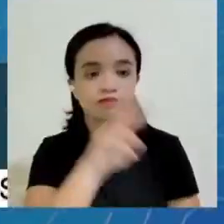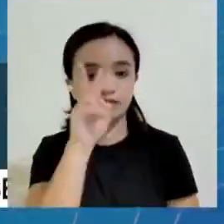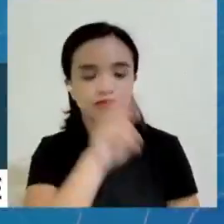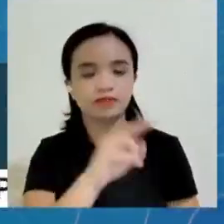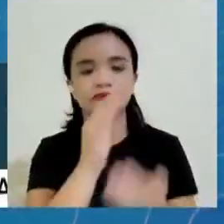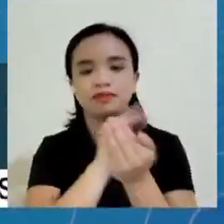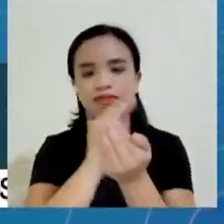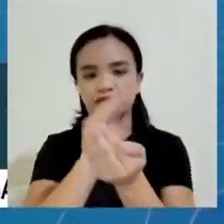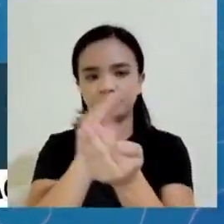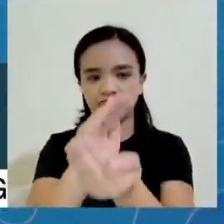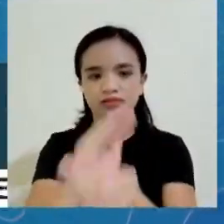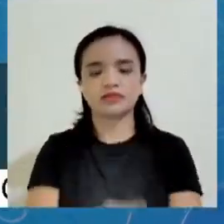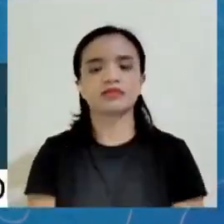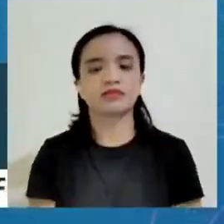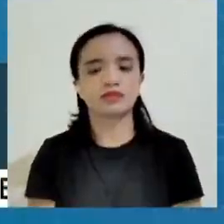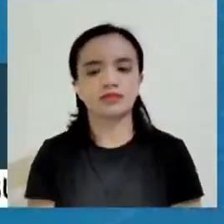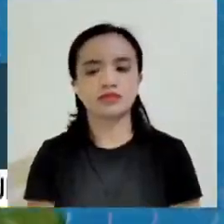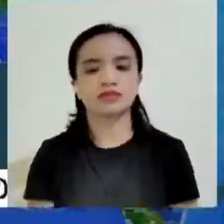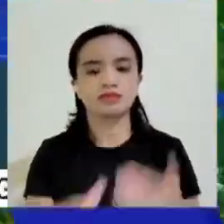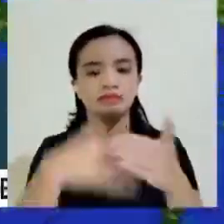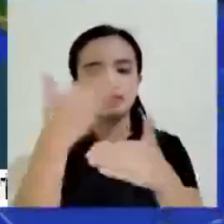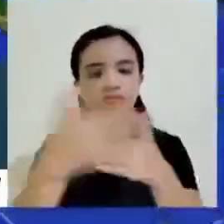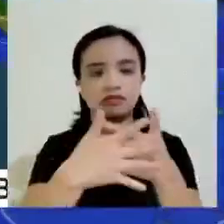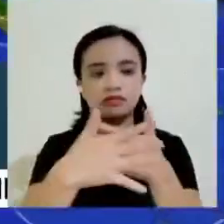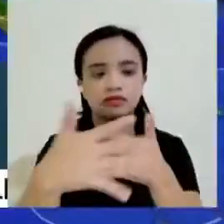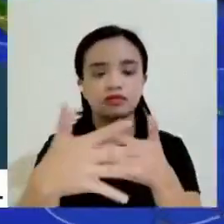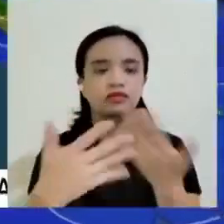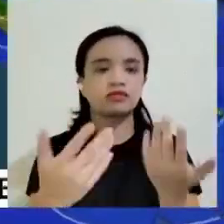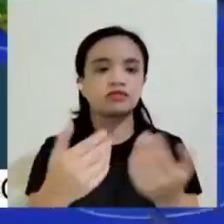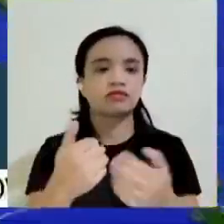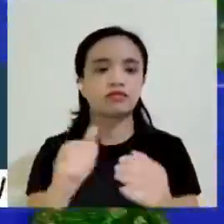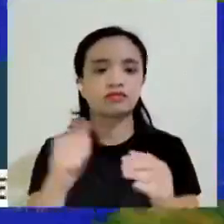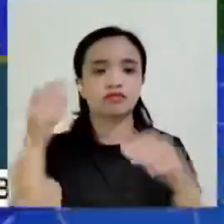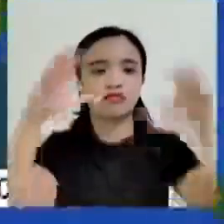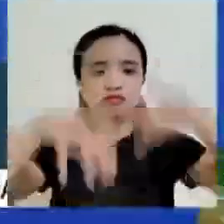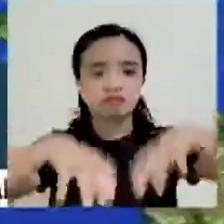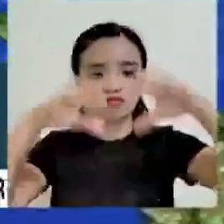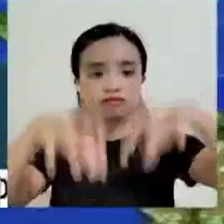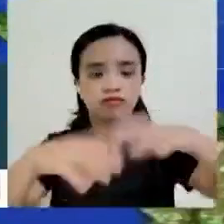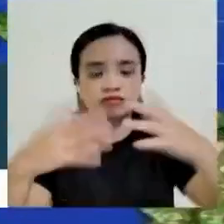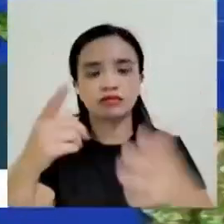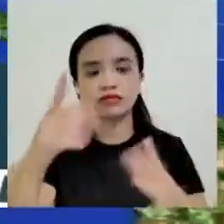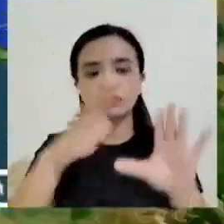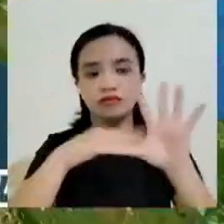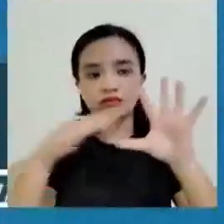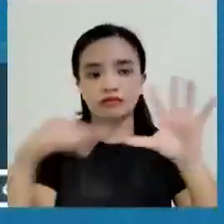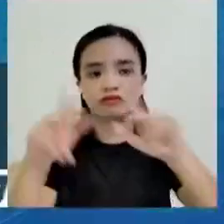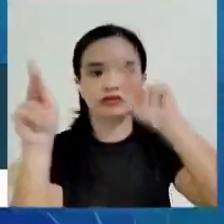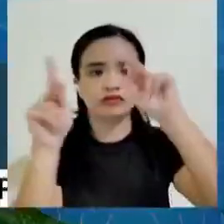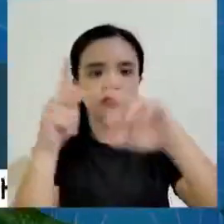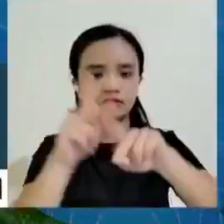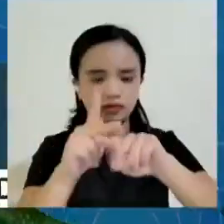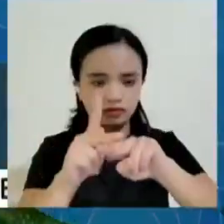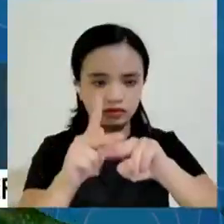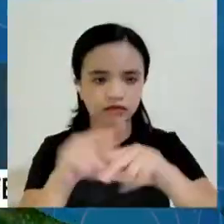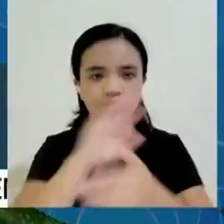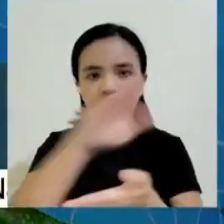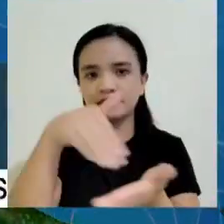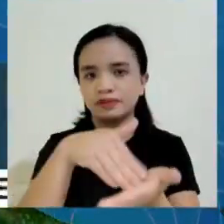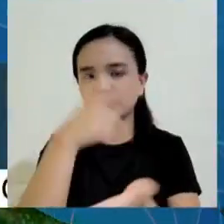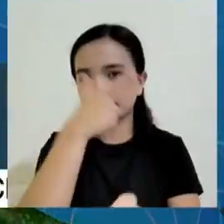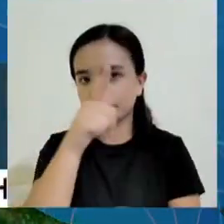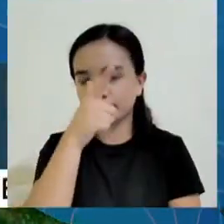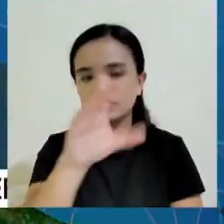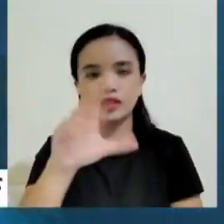In the coming hours, intense thunderstorms are forecast in La Union, Pangasinan, Central Luzon, Calabarzon, northern